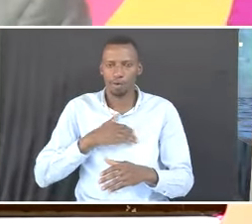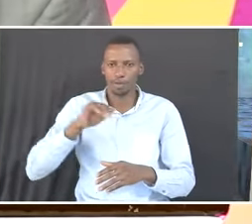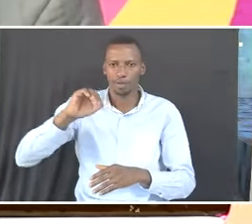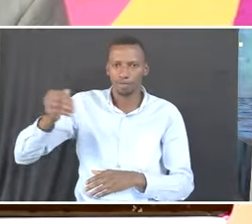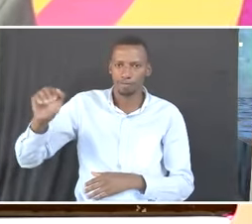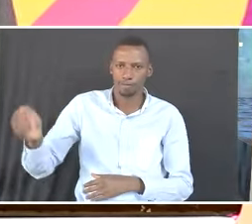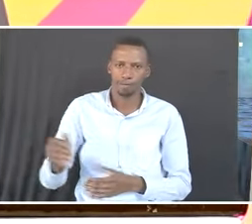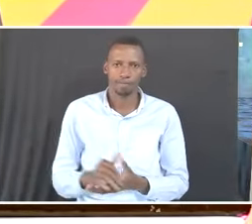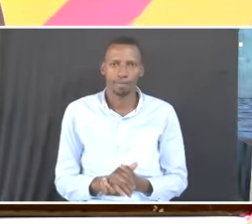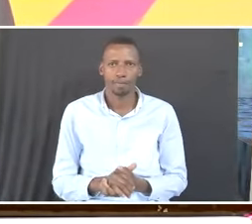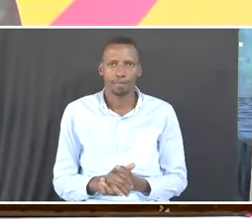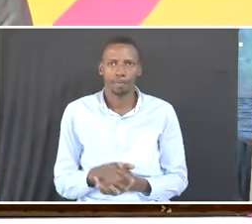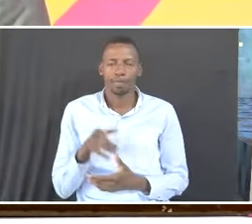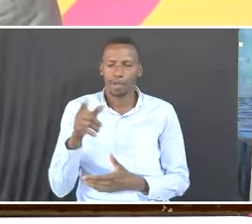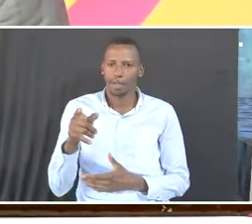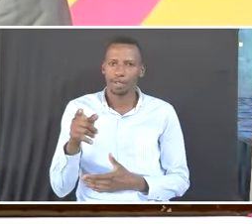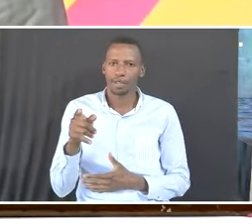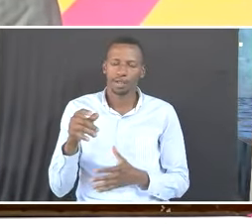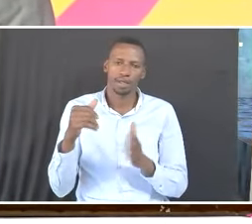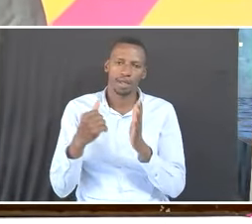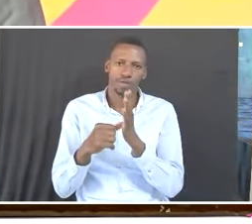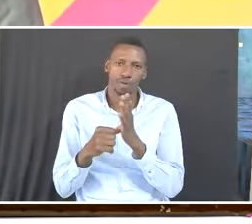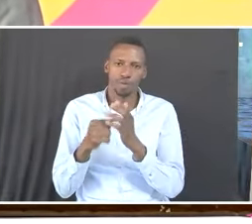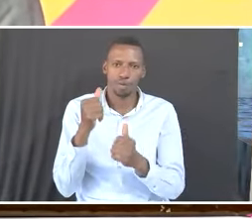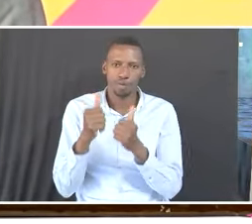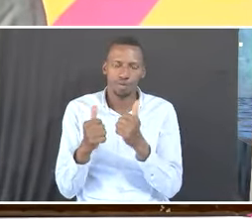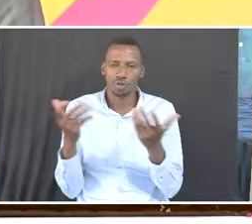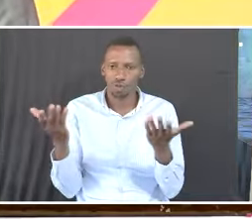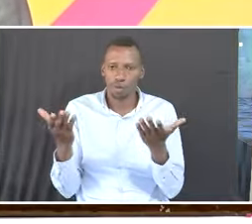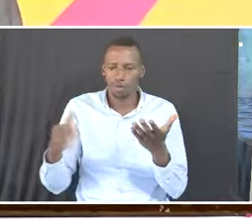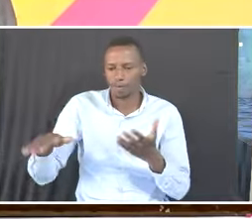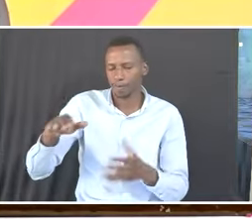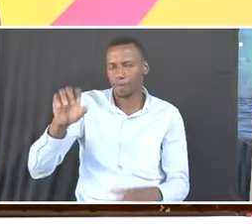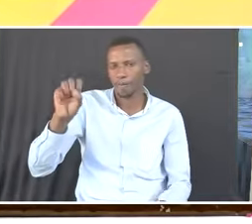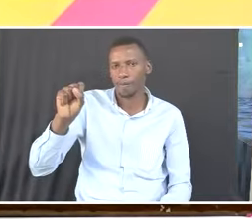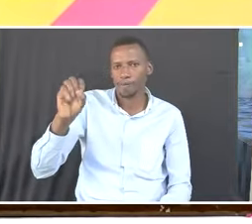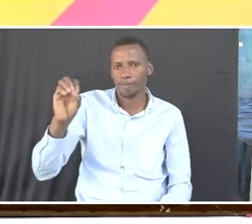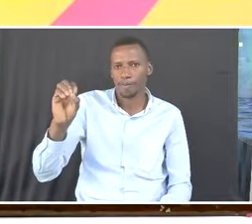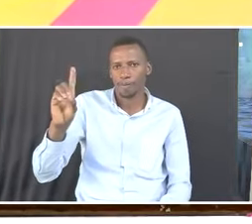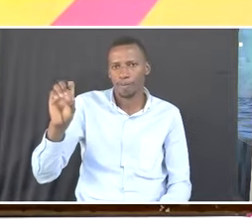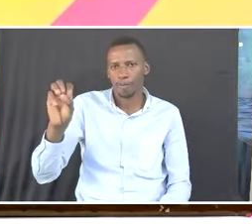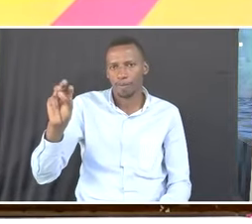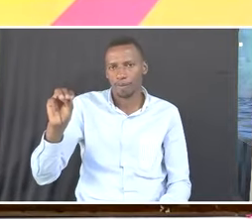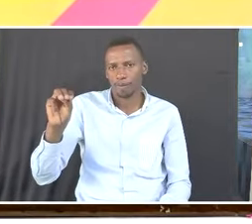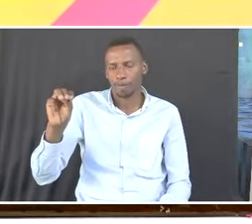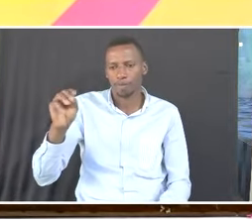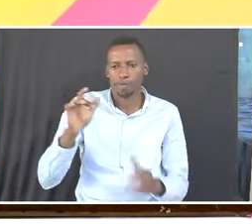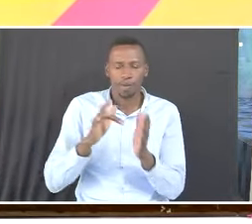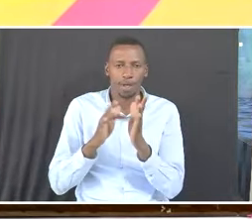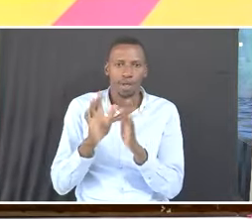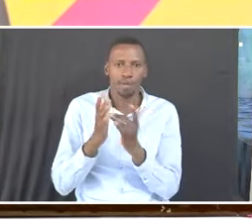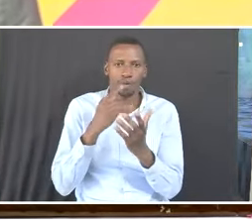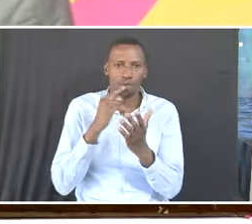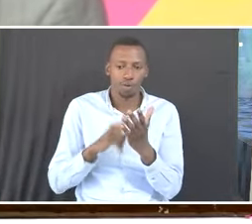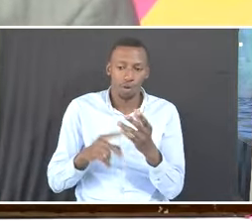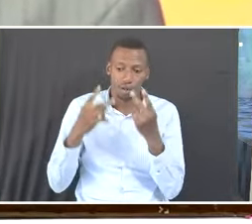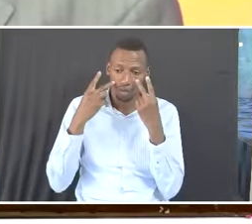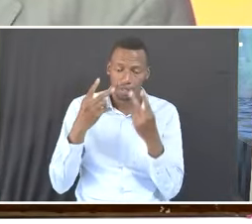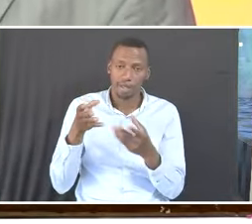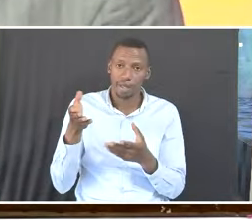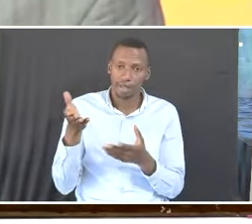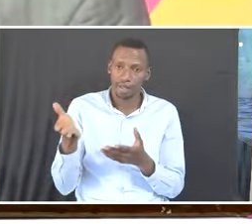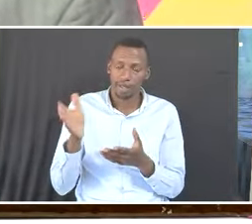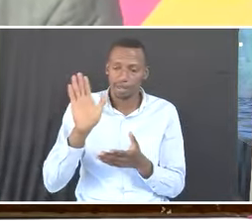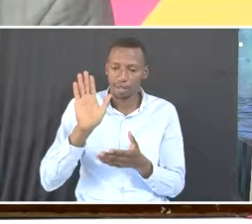That was exactly the problem that was in Sodom. The Bible is saying, look, this was the iniquity of your sister